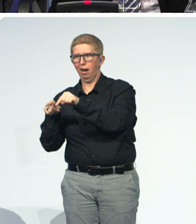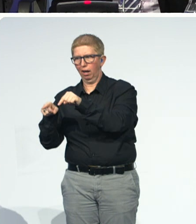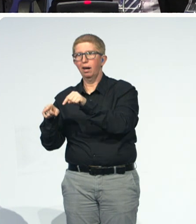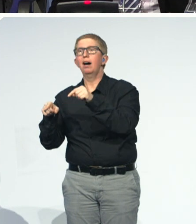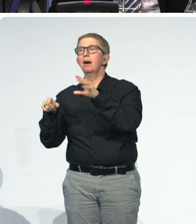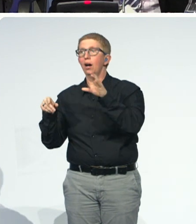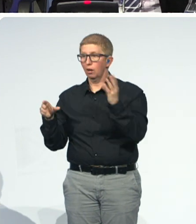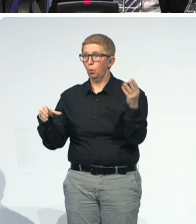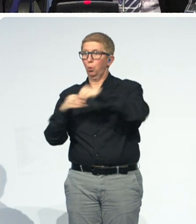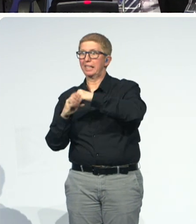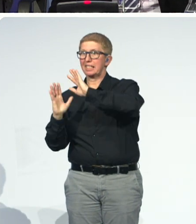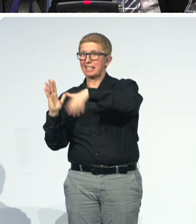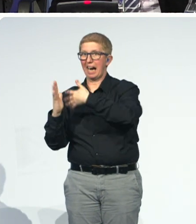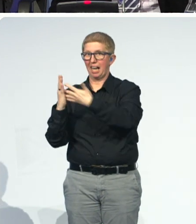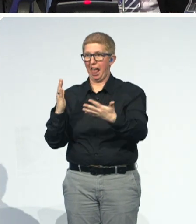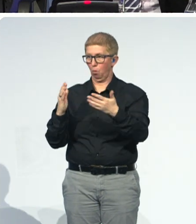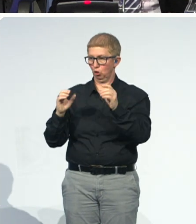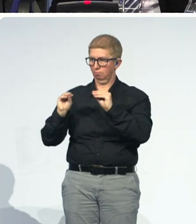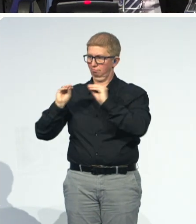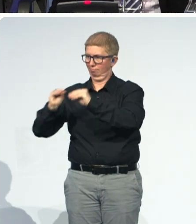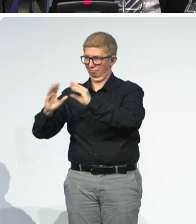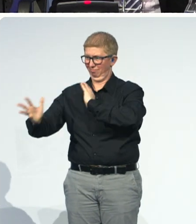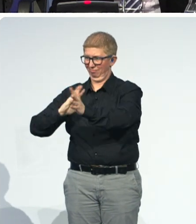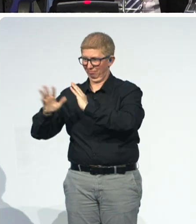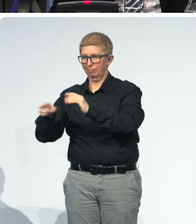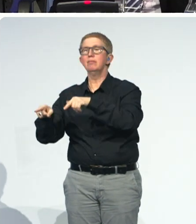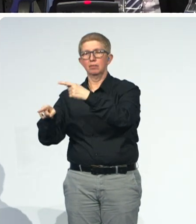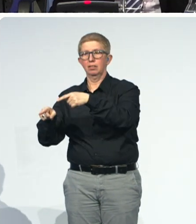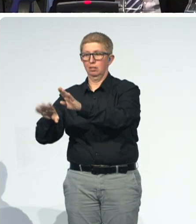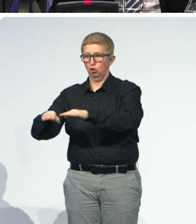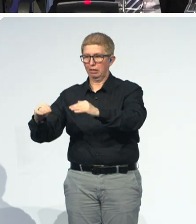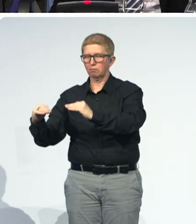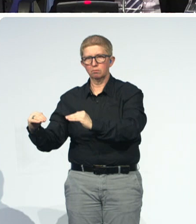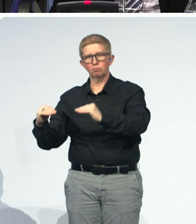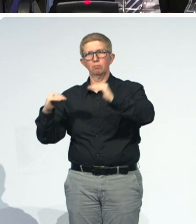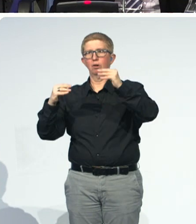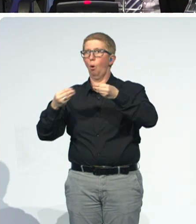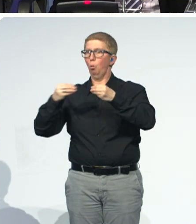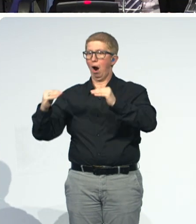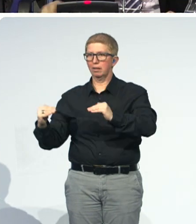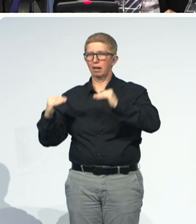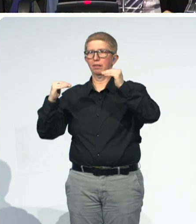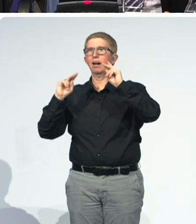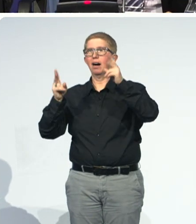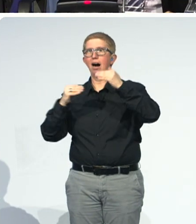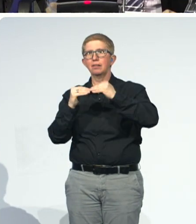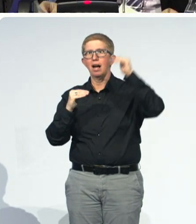language abilities compared to their deaf peers in the mainstream settings in Cantonese.